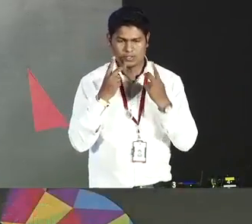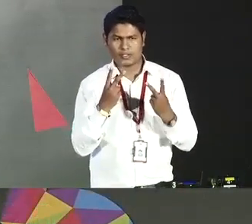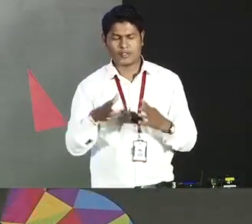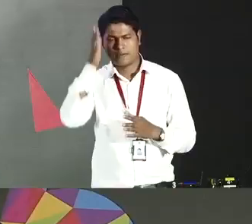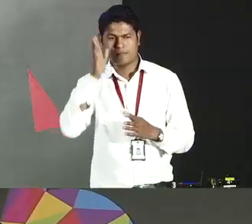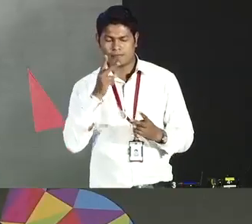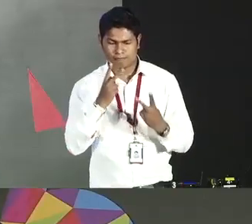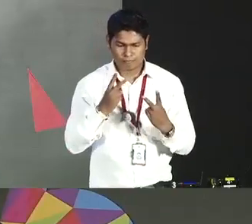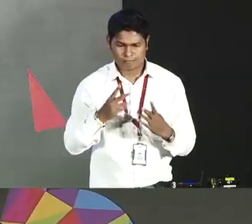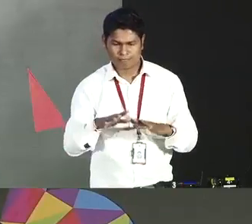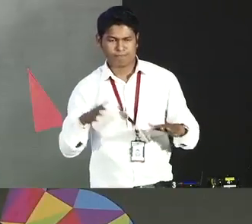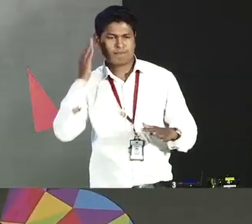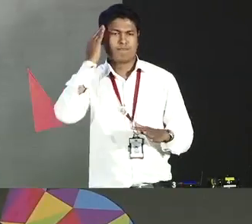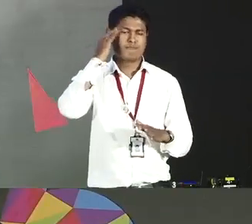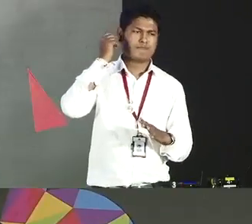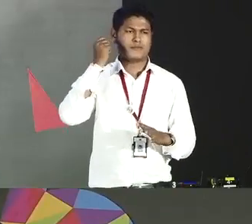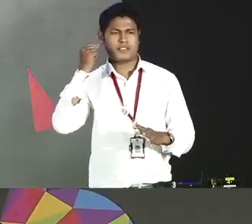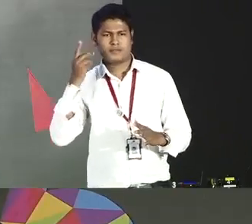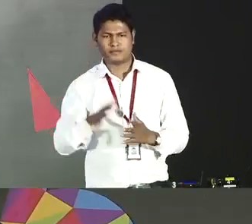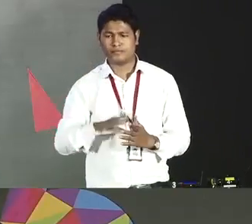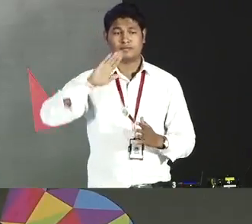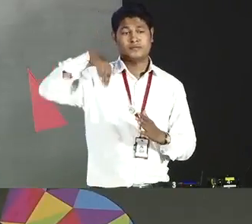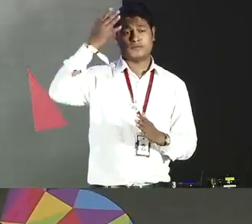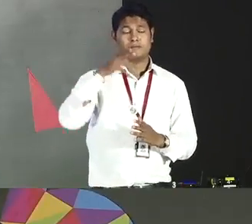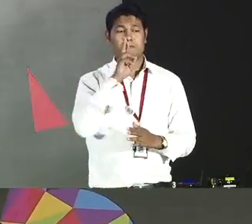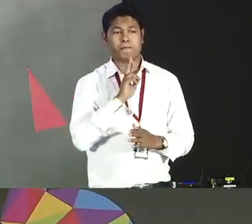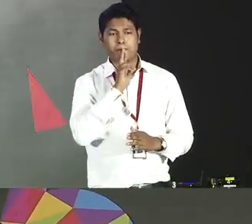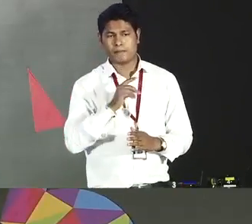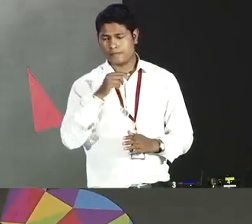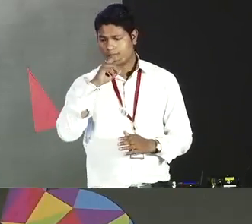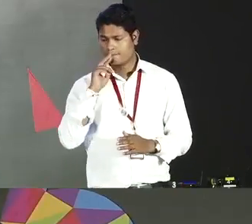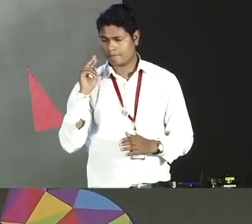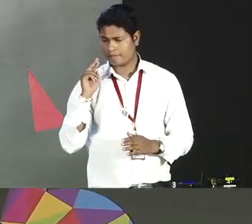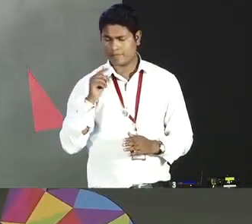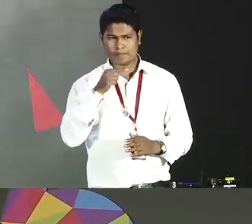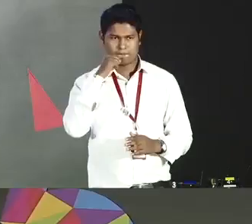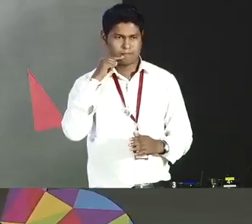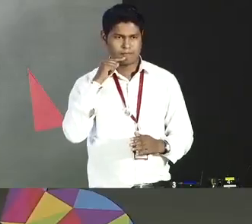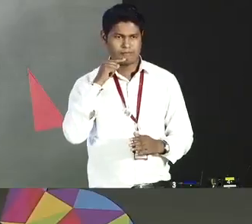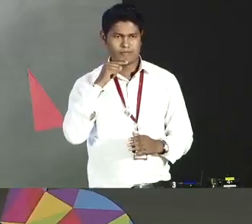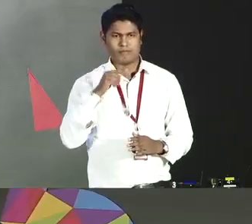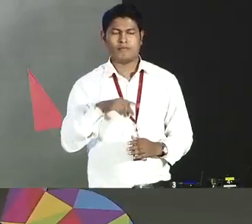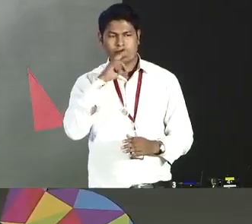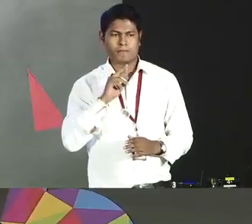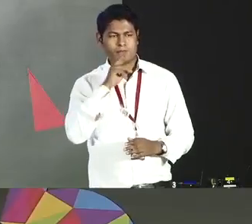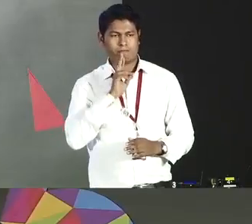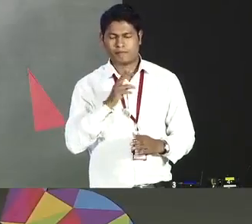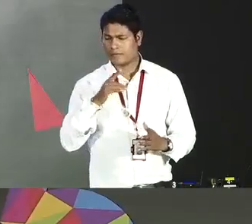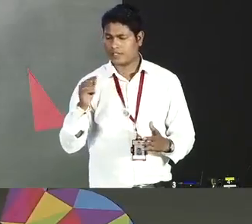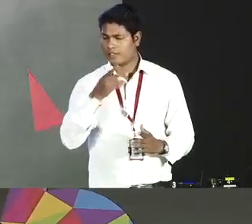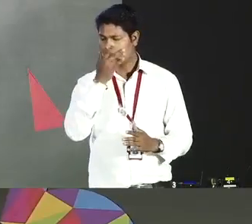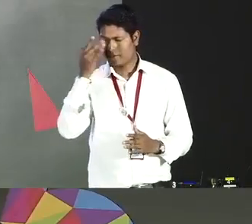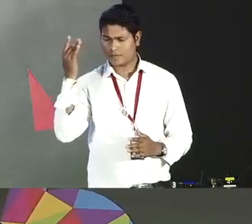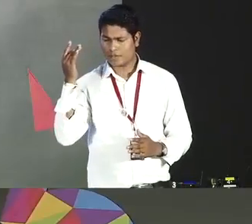knows. And then lastly, the red sliver at the top, it shows us that when we reach out to parents of young children, we find the parents that really